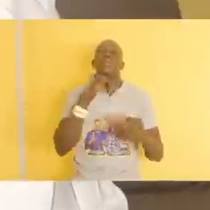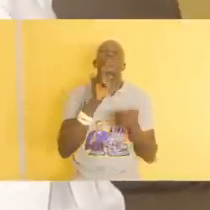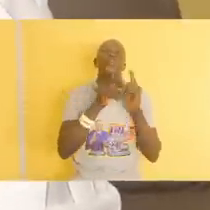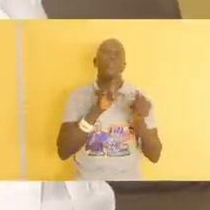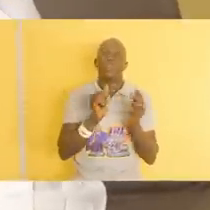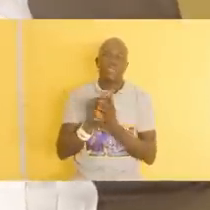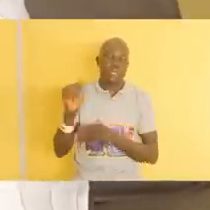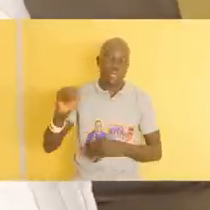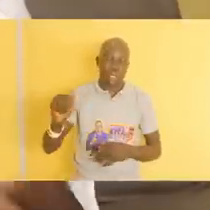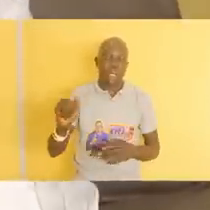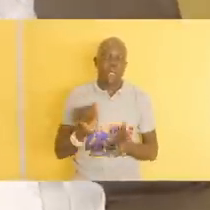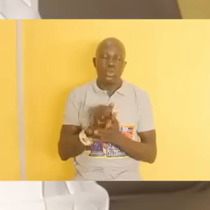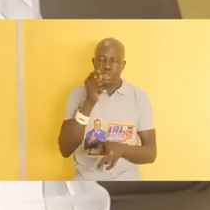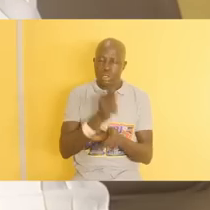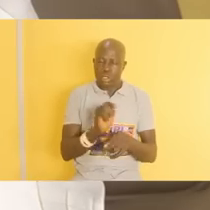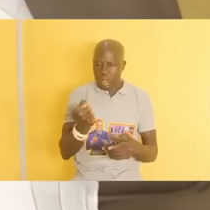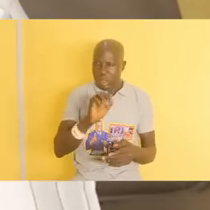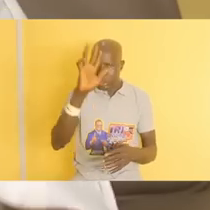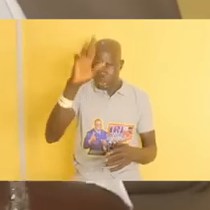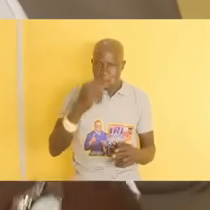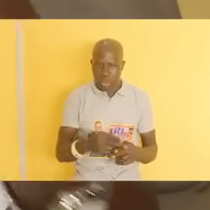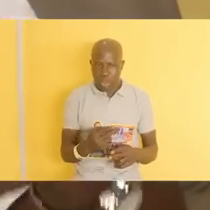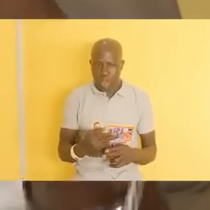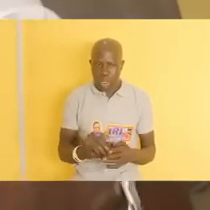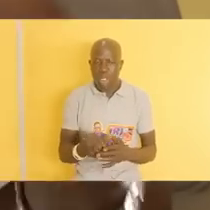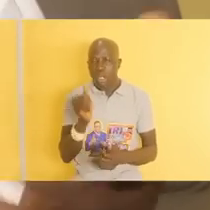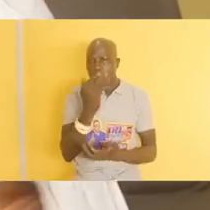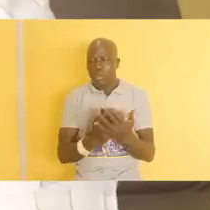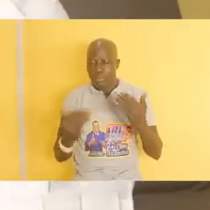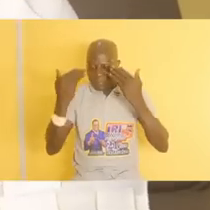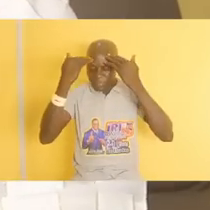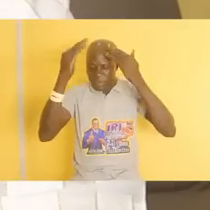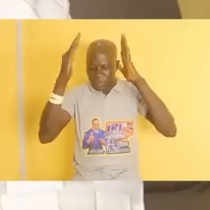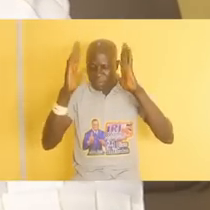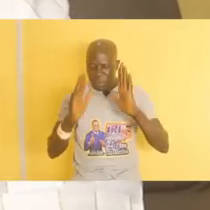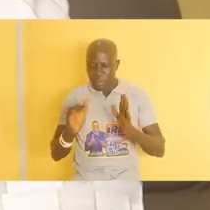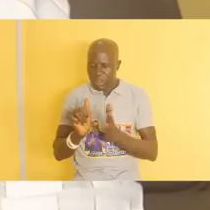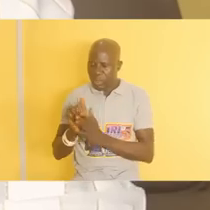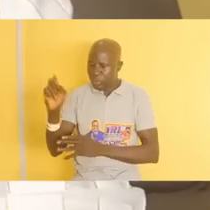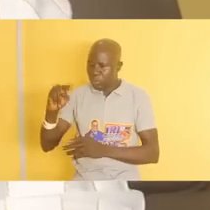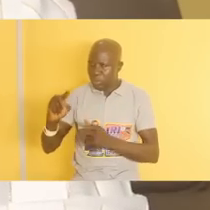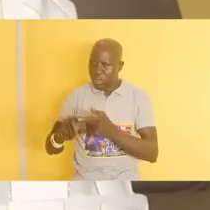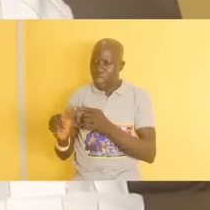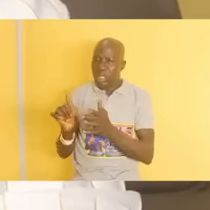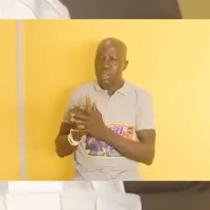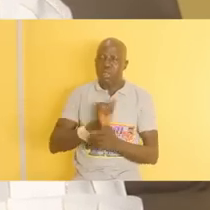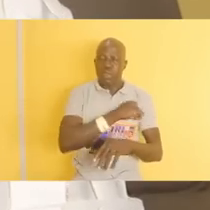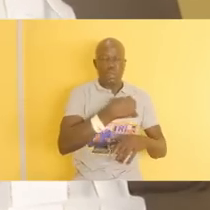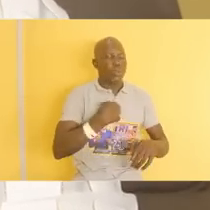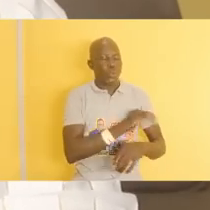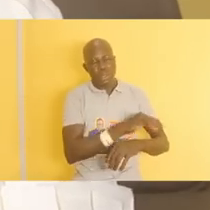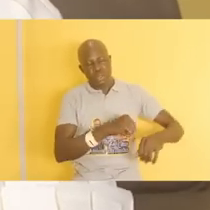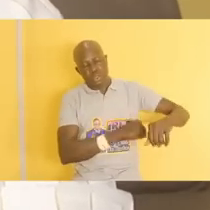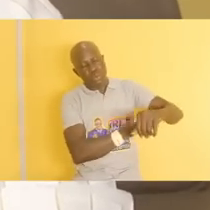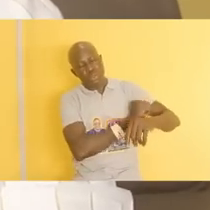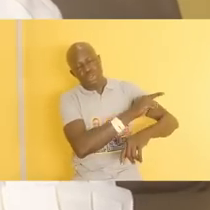nothing we can be yes wa koruko e you write your name on the information ma bere o to ba de ma wa ma gbo you hear the information to pay a ma support